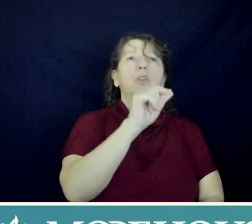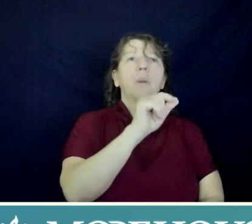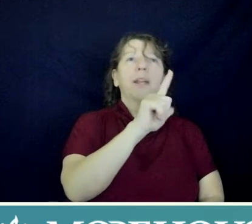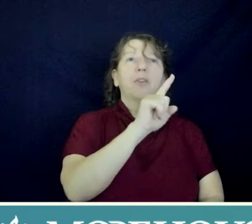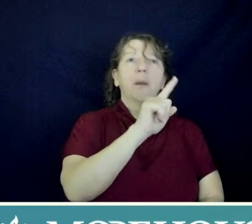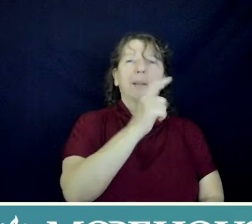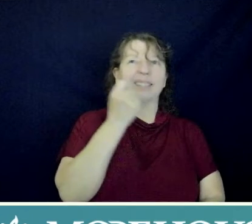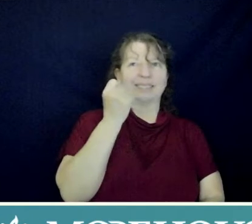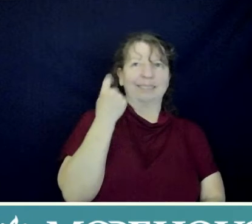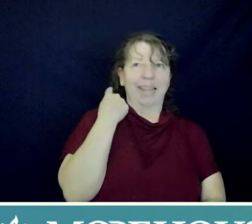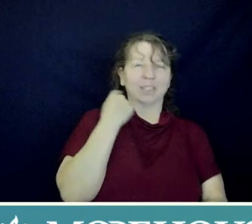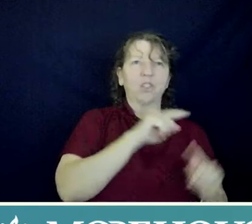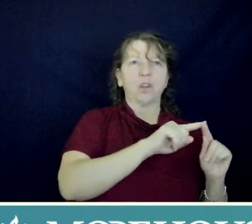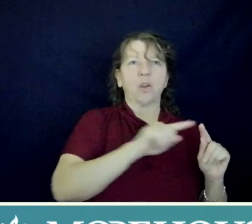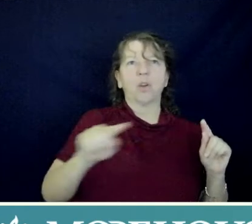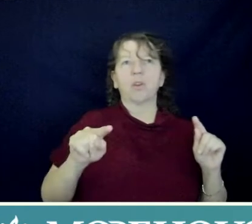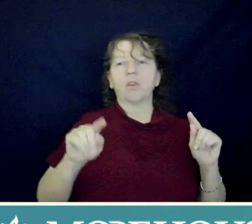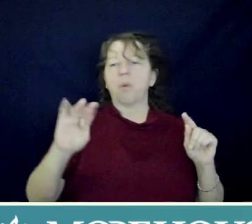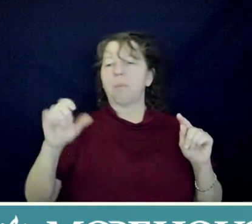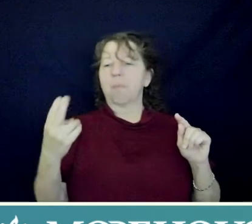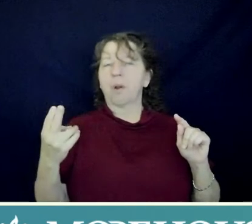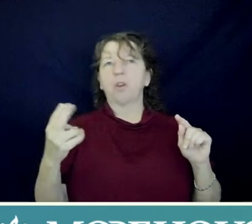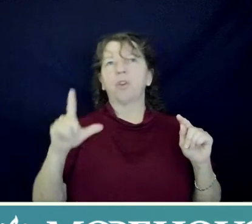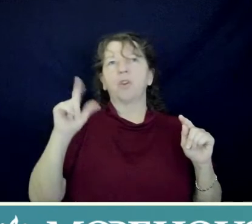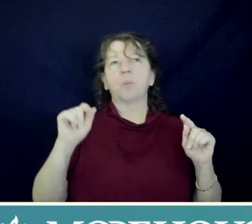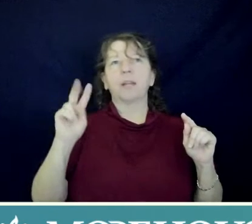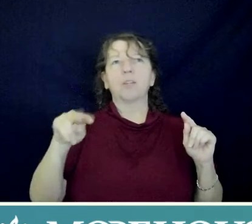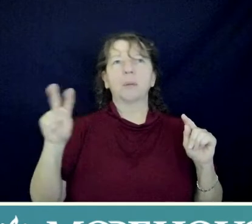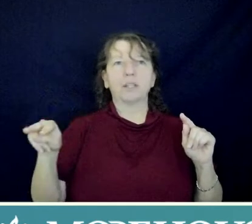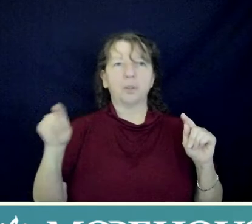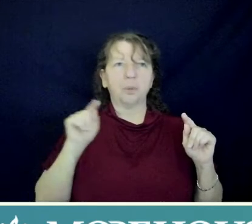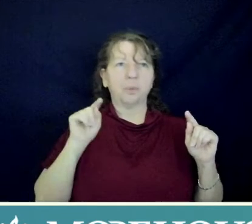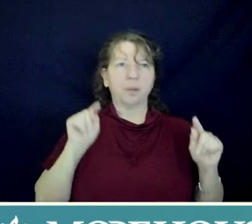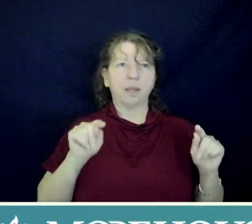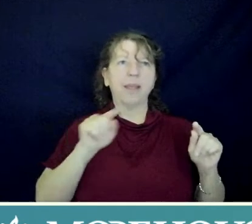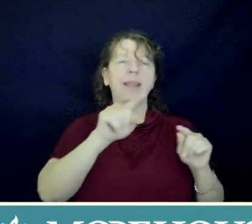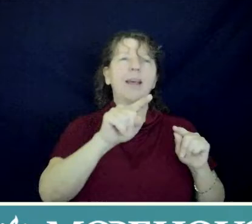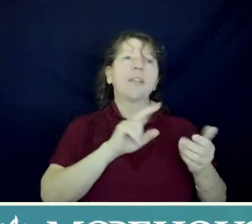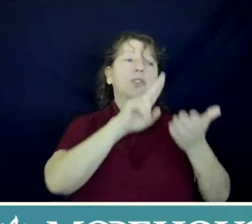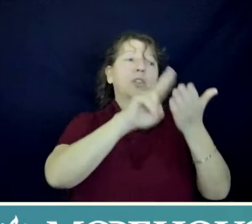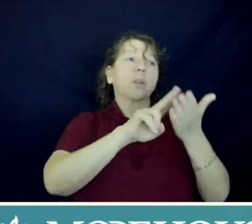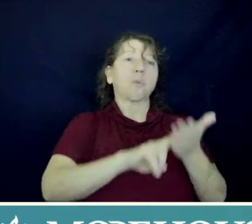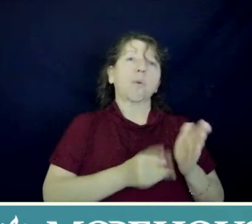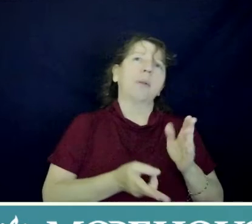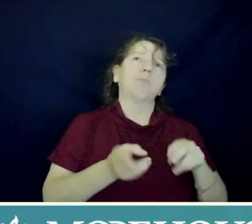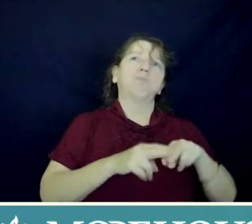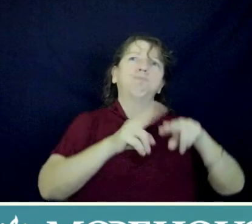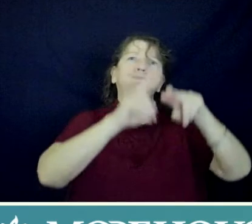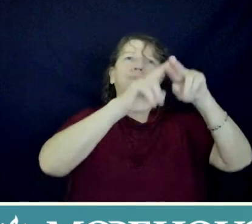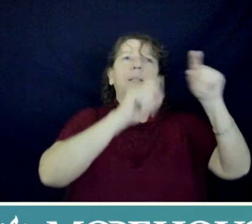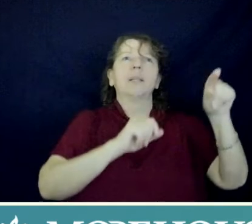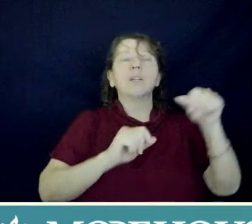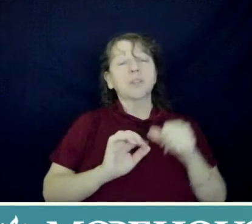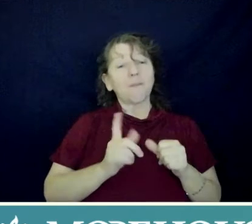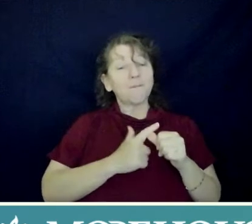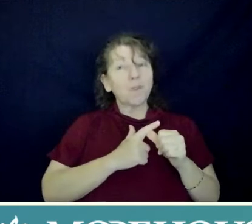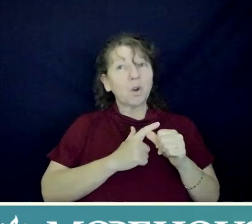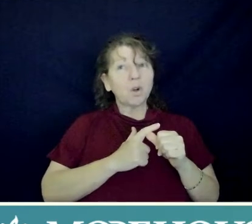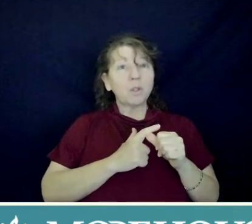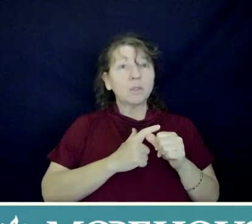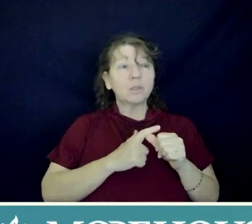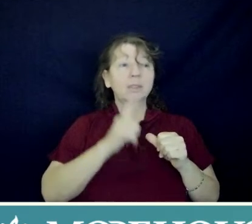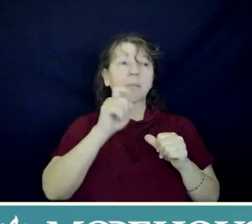year up to March of 2022. And this shows the enrollment cascade. So the first step is that the client has to be eligible to